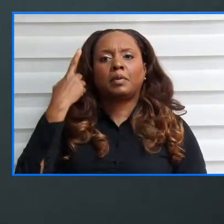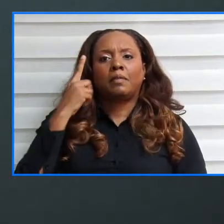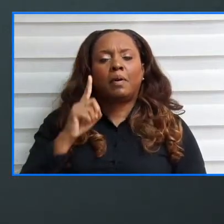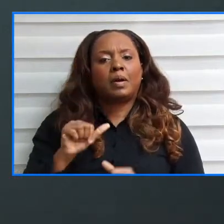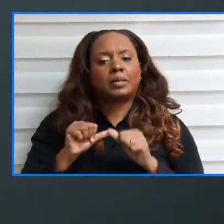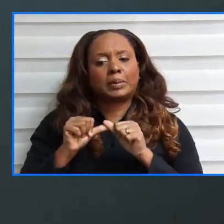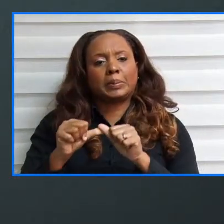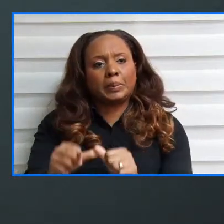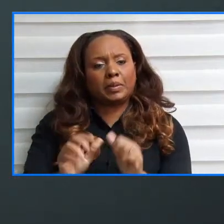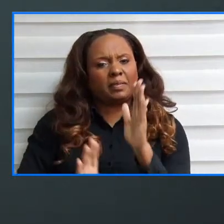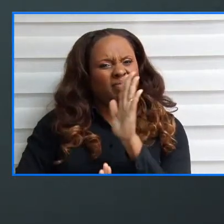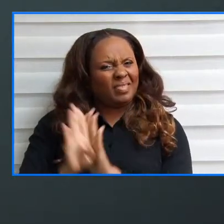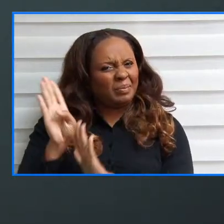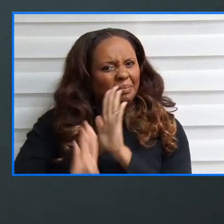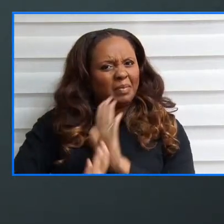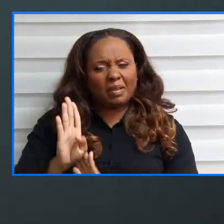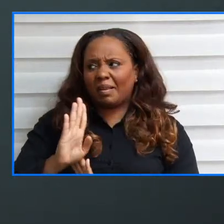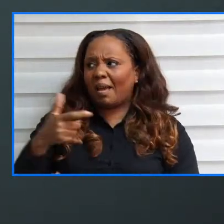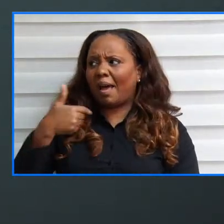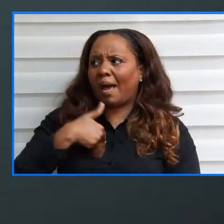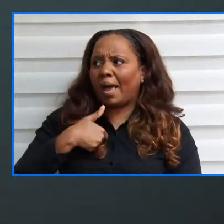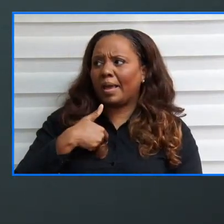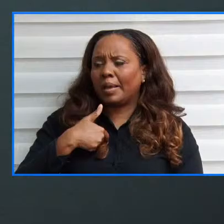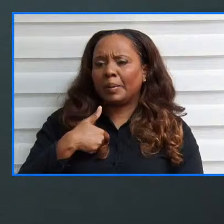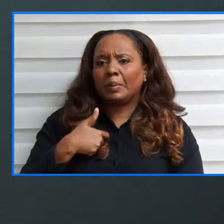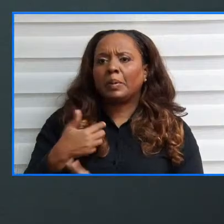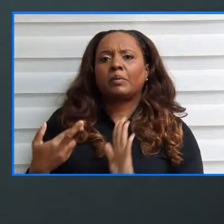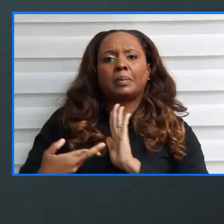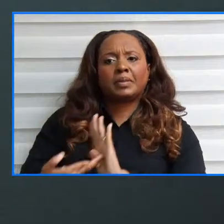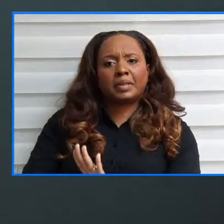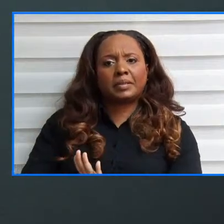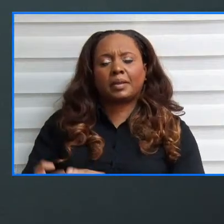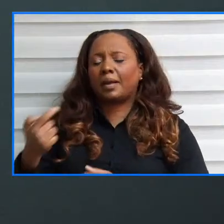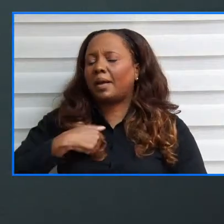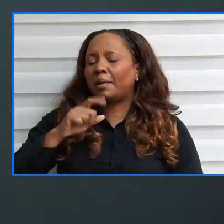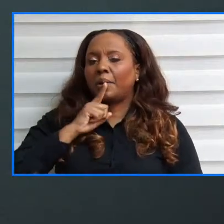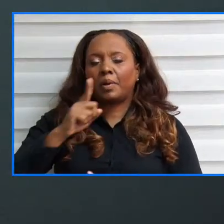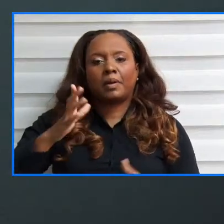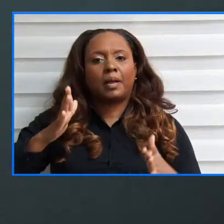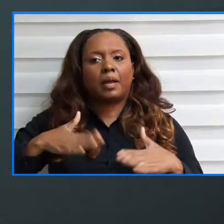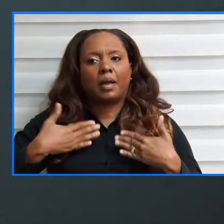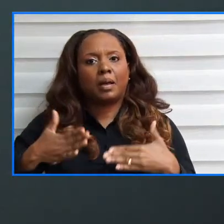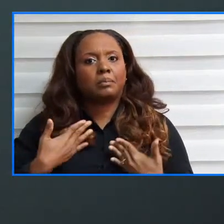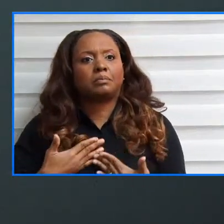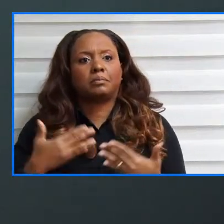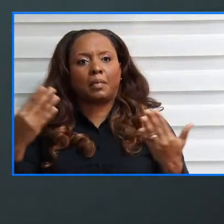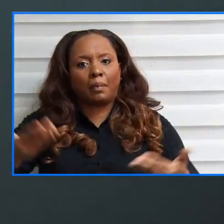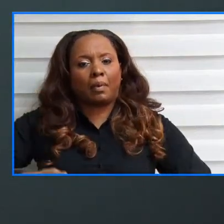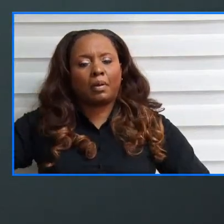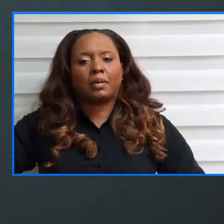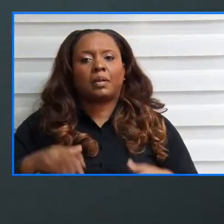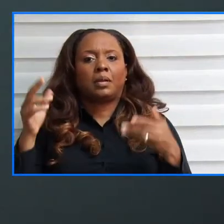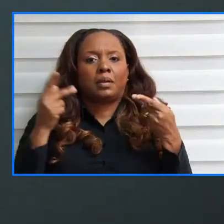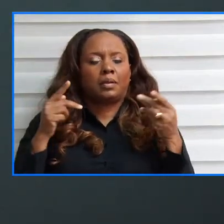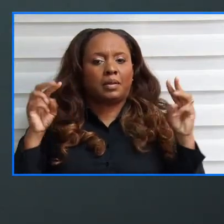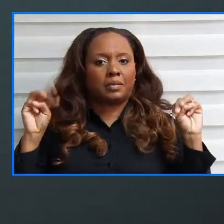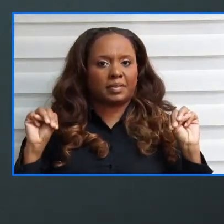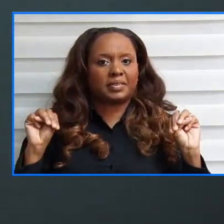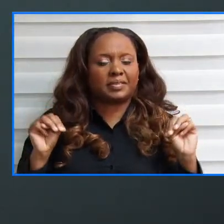Development, I was very pleased to welcome the Prime Minister as